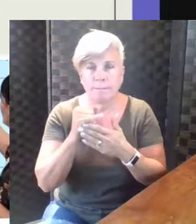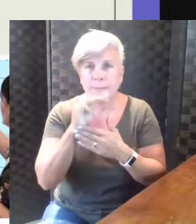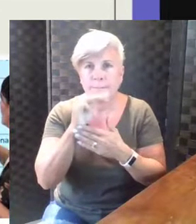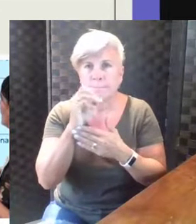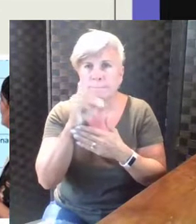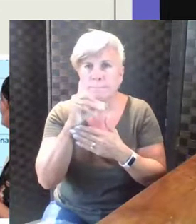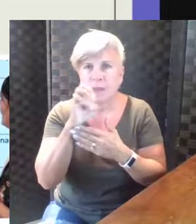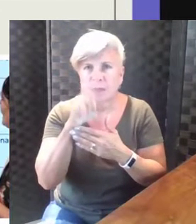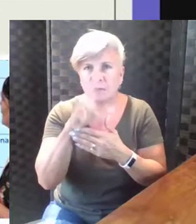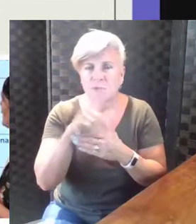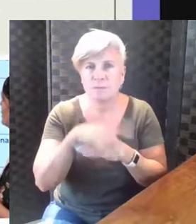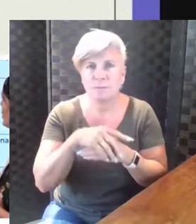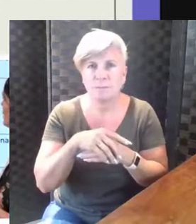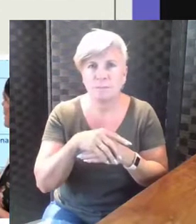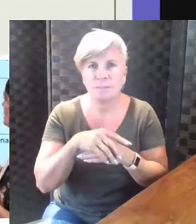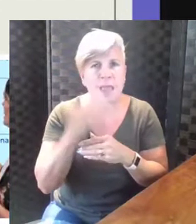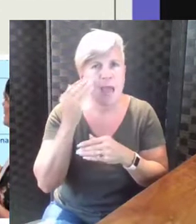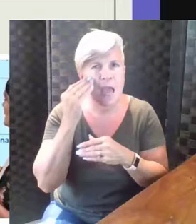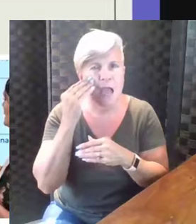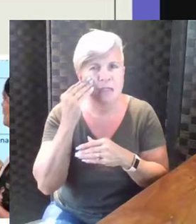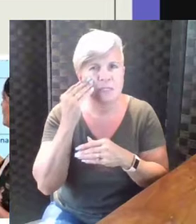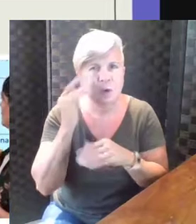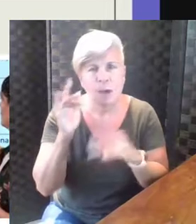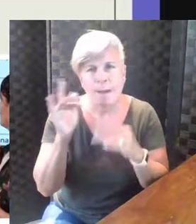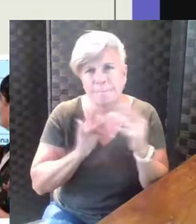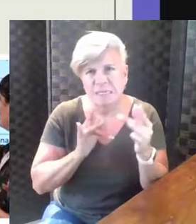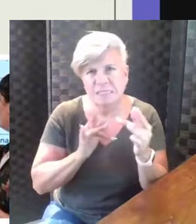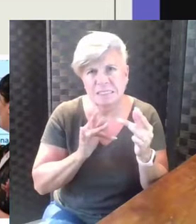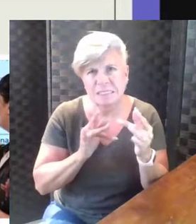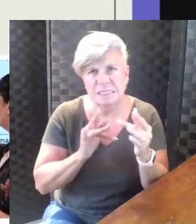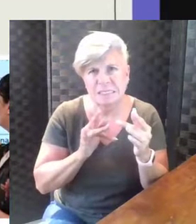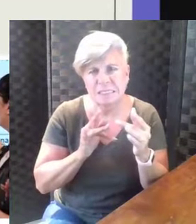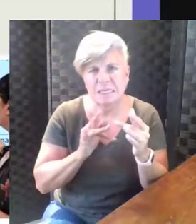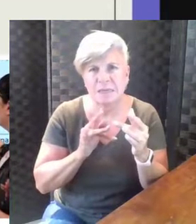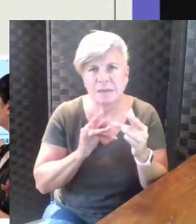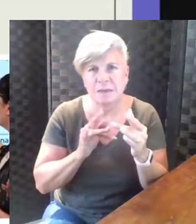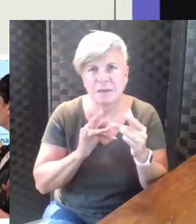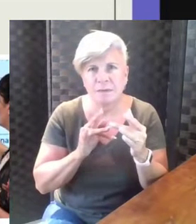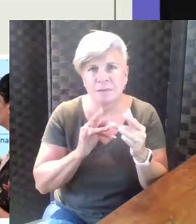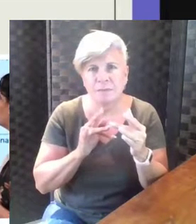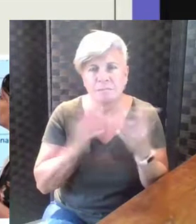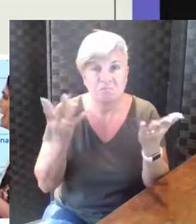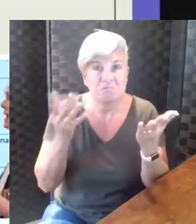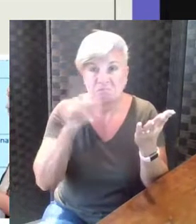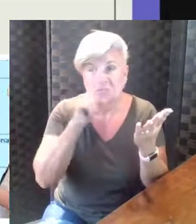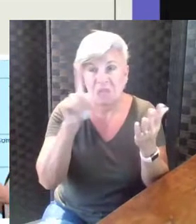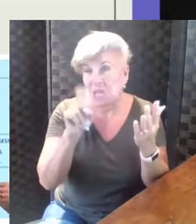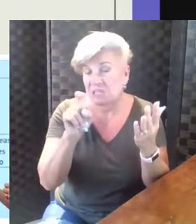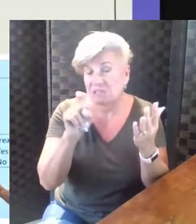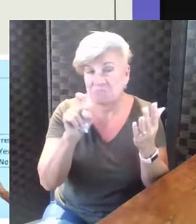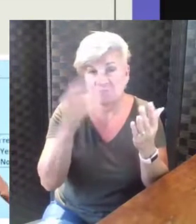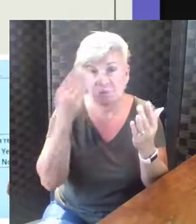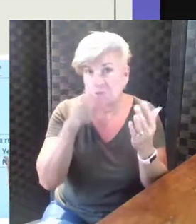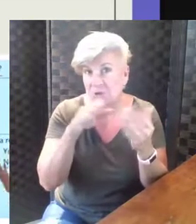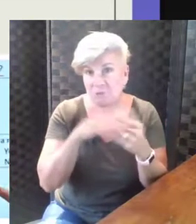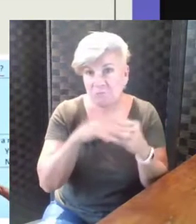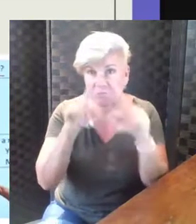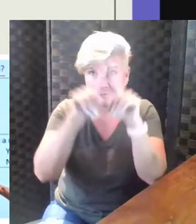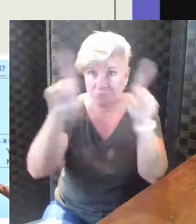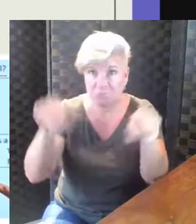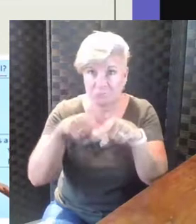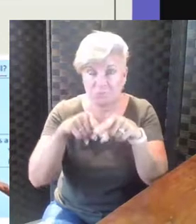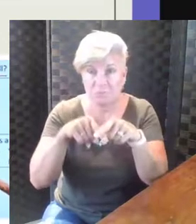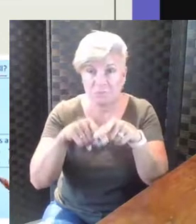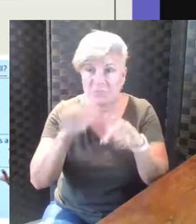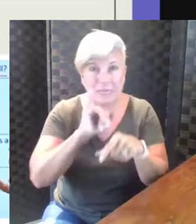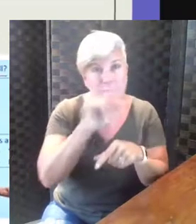here. And I know that I'm missing my whole. I'm just going to put an X there. Same thing as